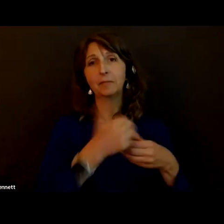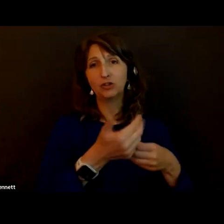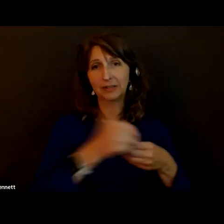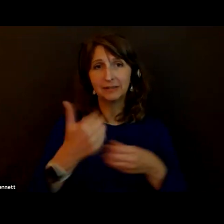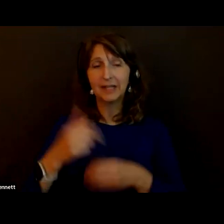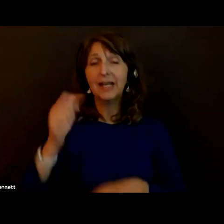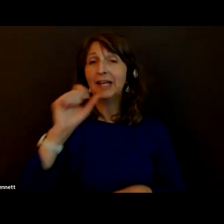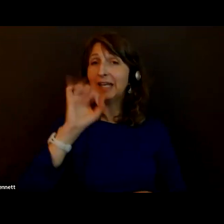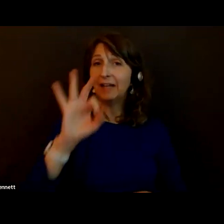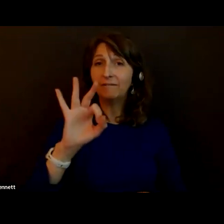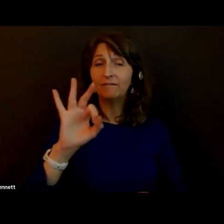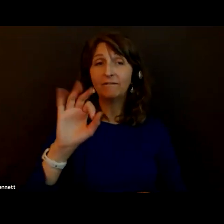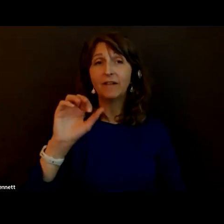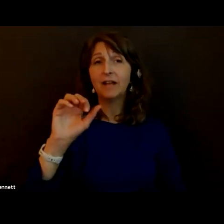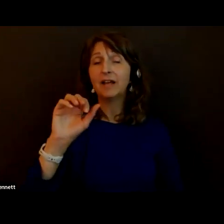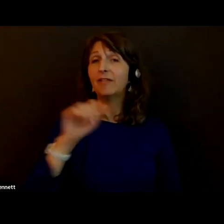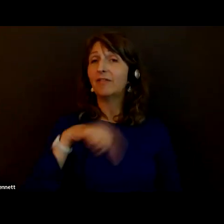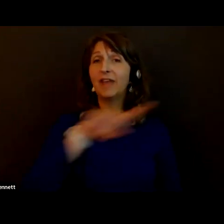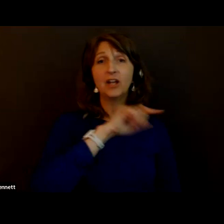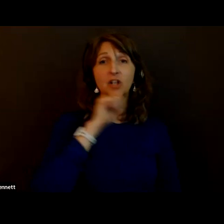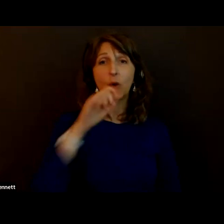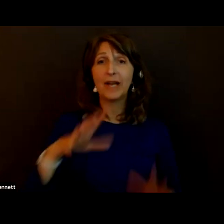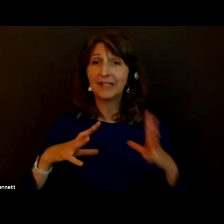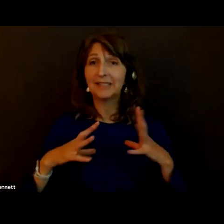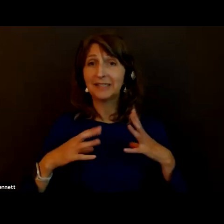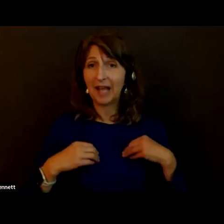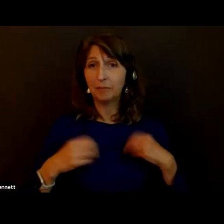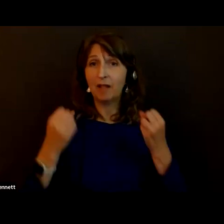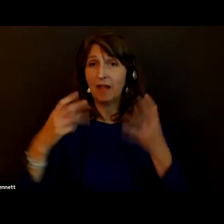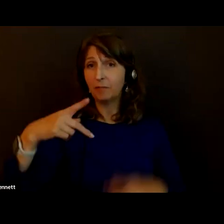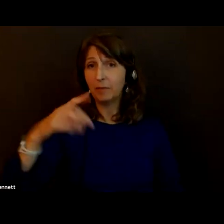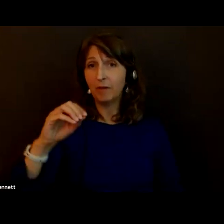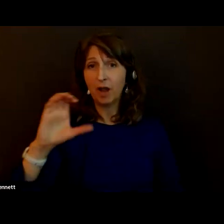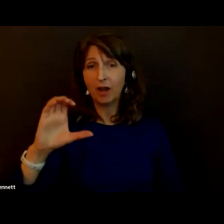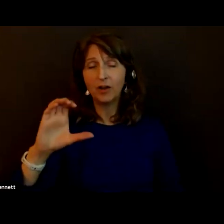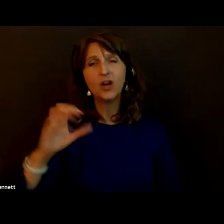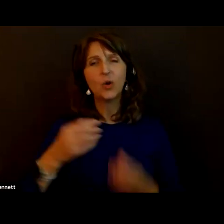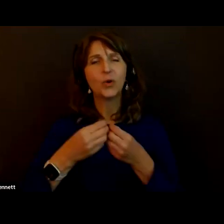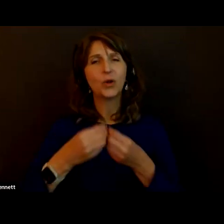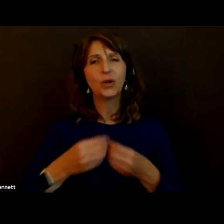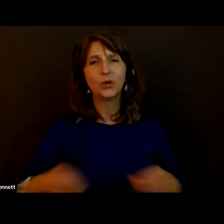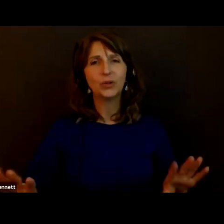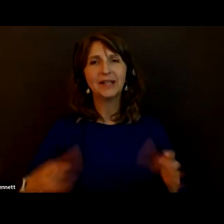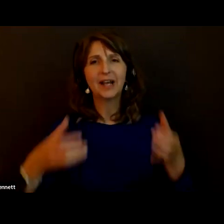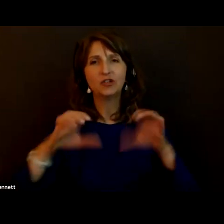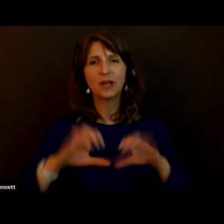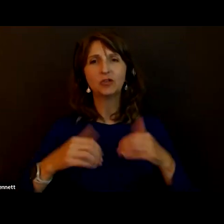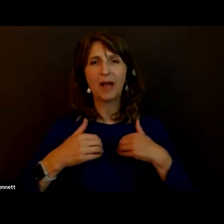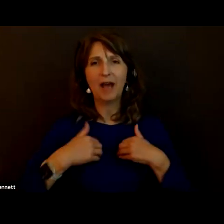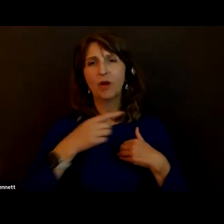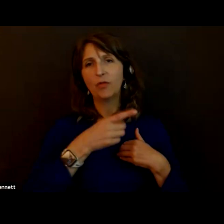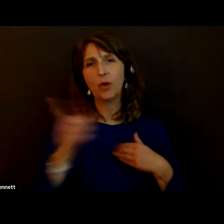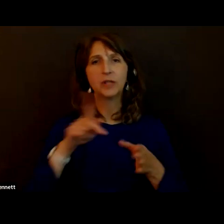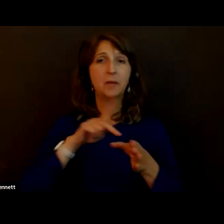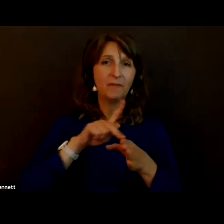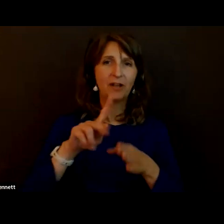programs are not accepting many people of color, we are losing those opportunities to have those professionals available to our students. So it's not either